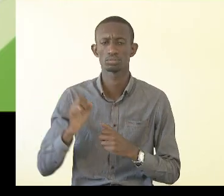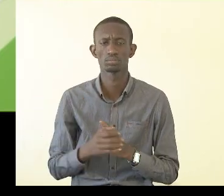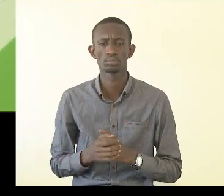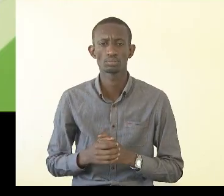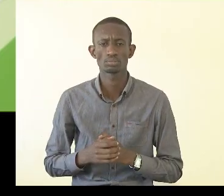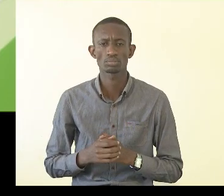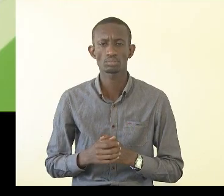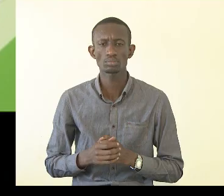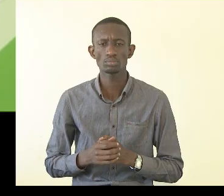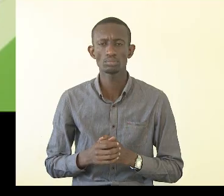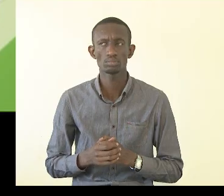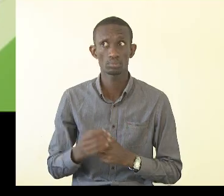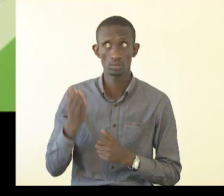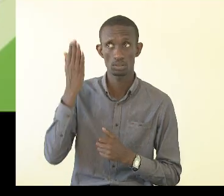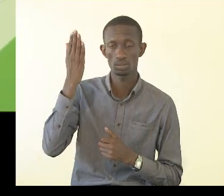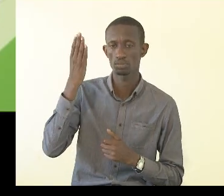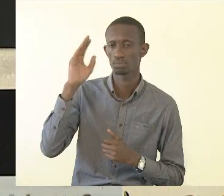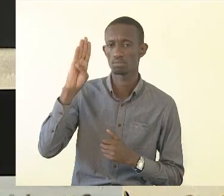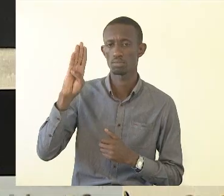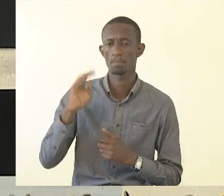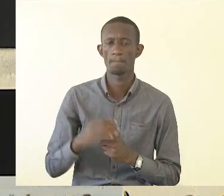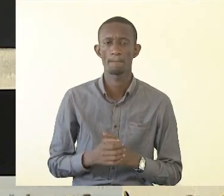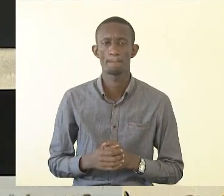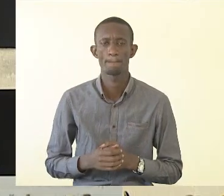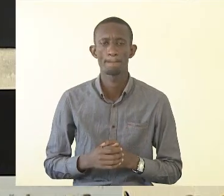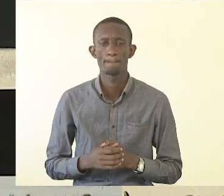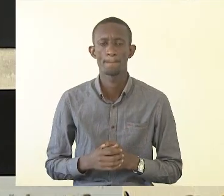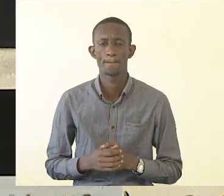So this is B. What is B?